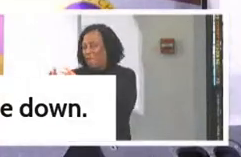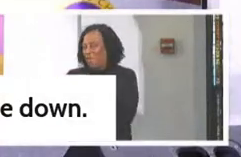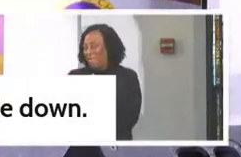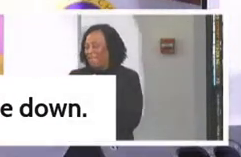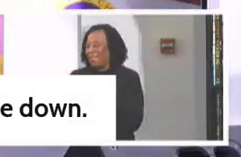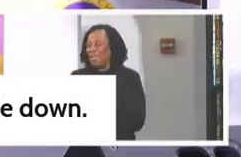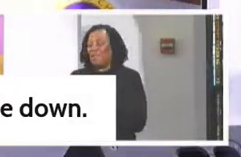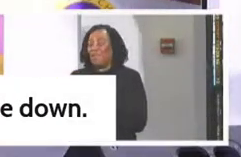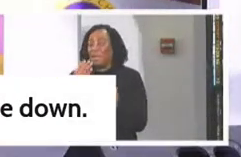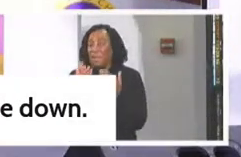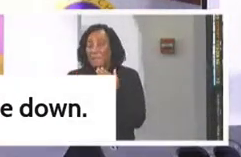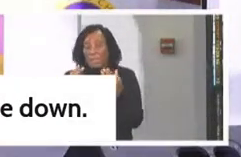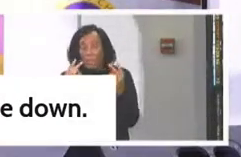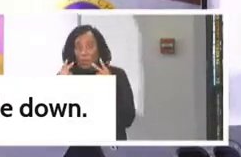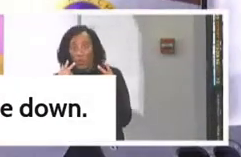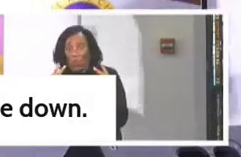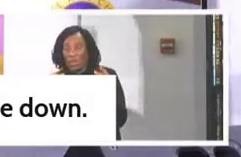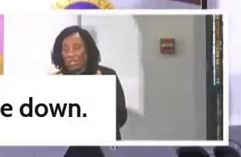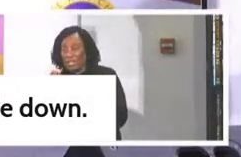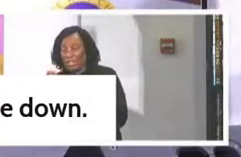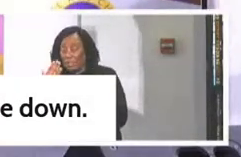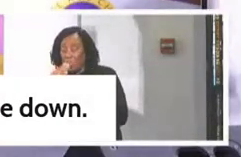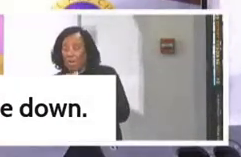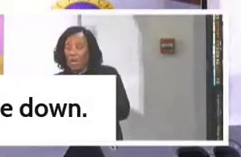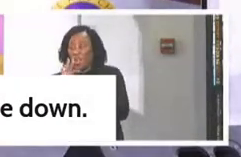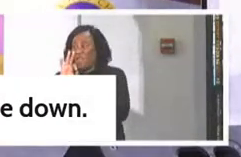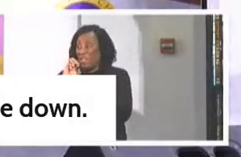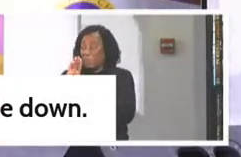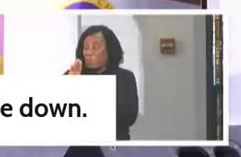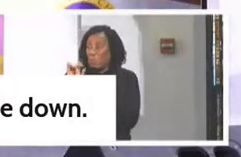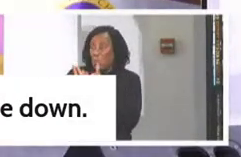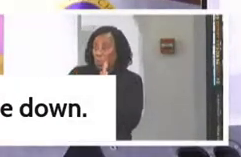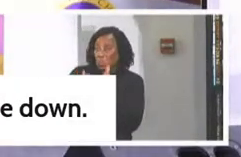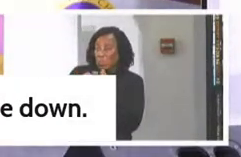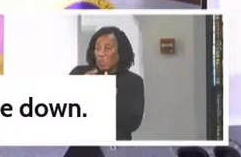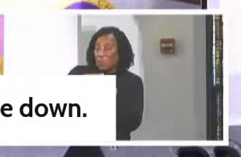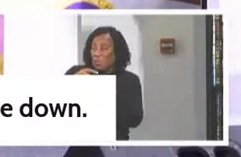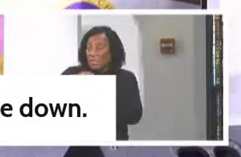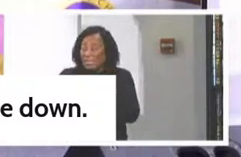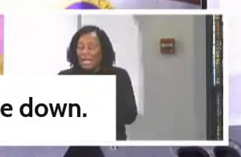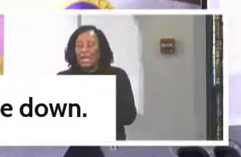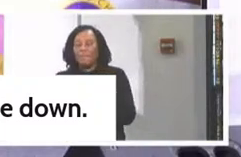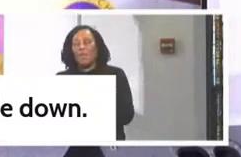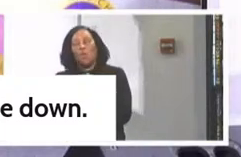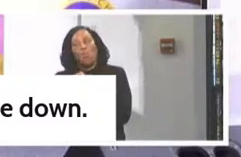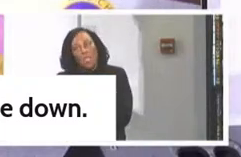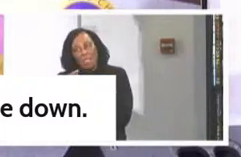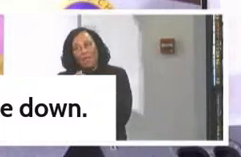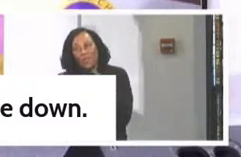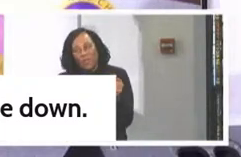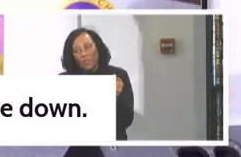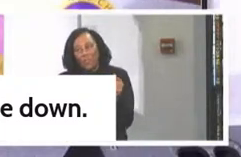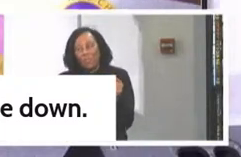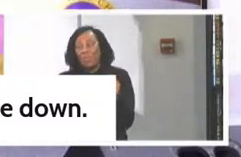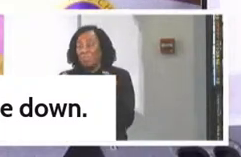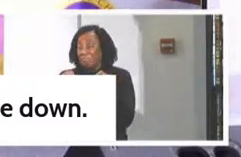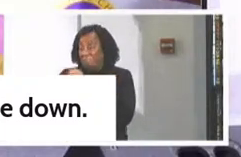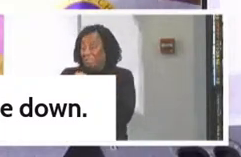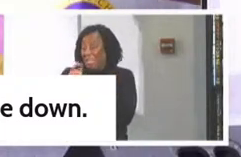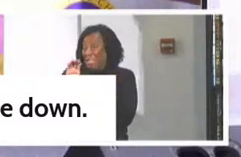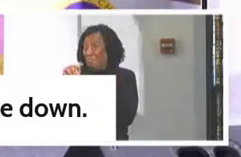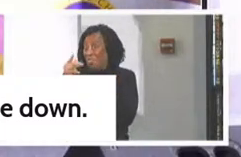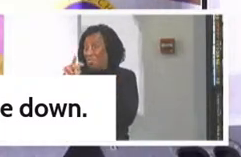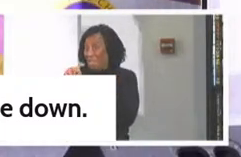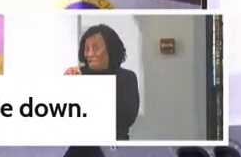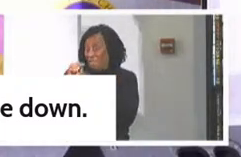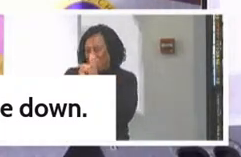tuning in on Facebook or on YouTube for the first time. We welcome you to Bethel. We love you in Jesus' name. Go ahead and put where you're from. We want to make sure that we follow